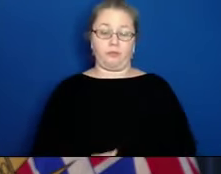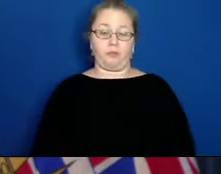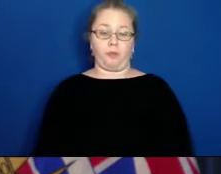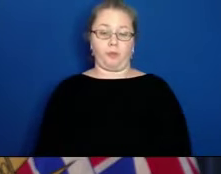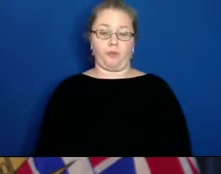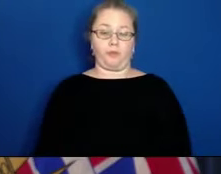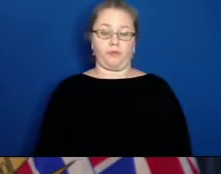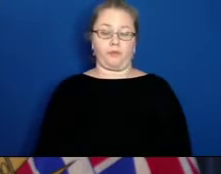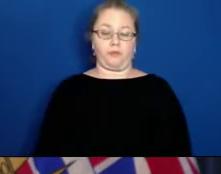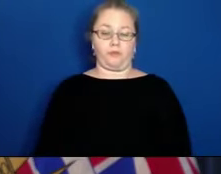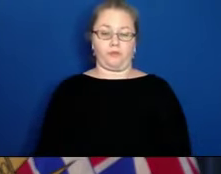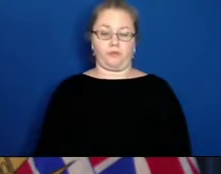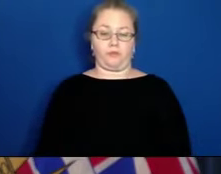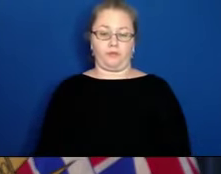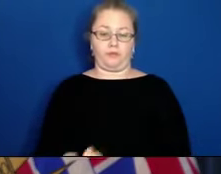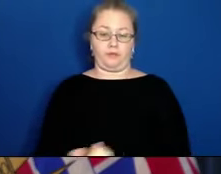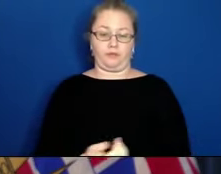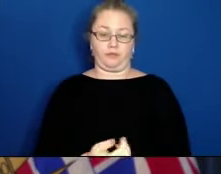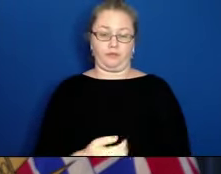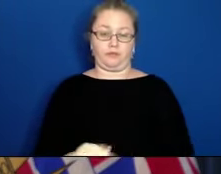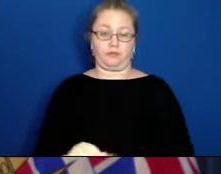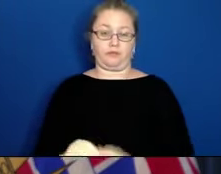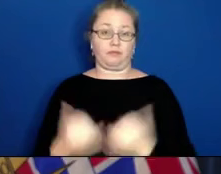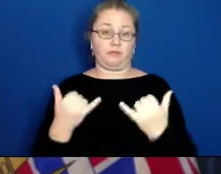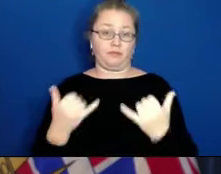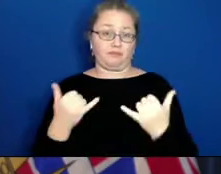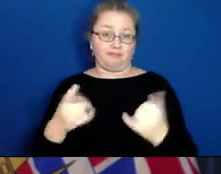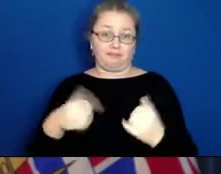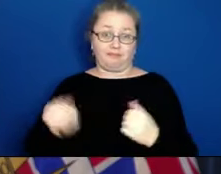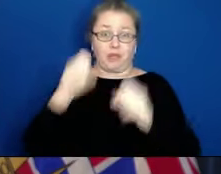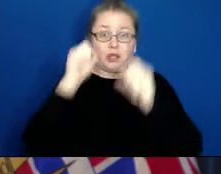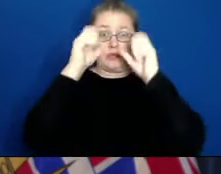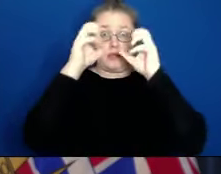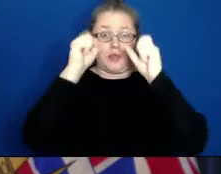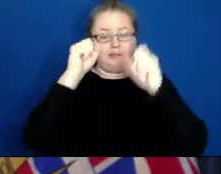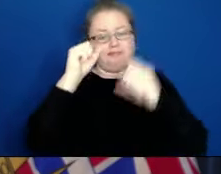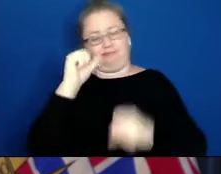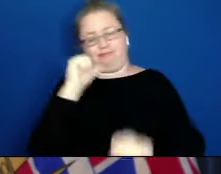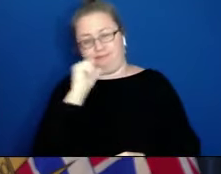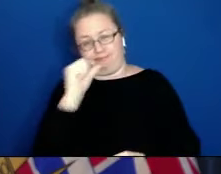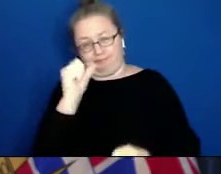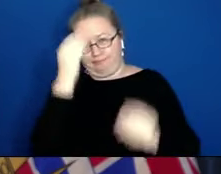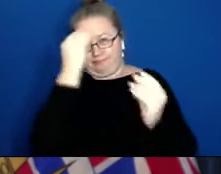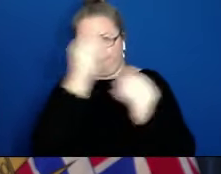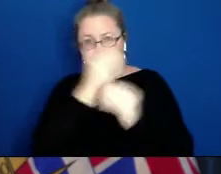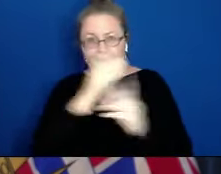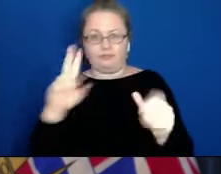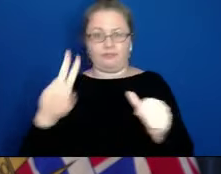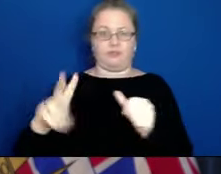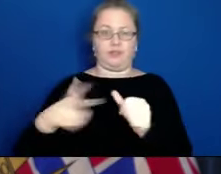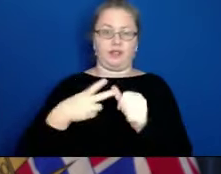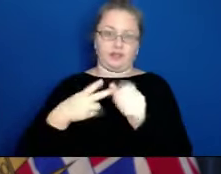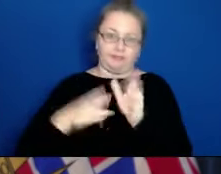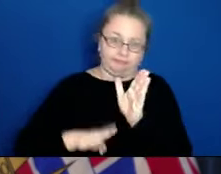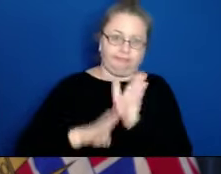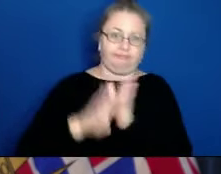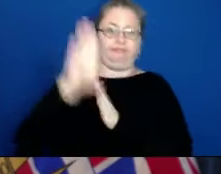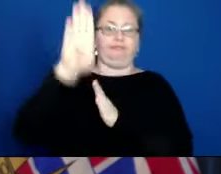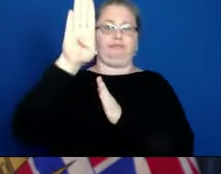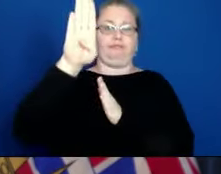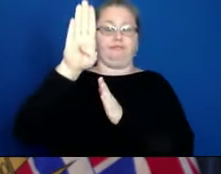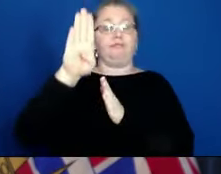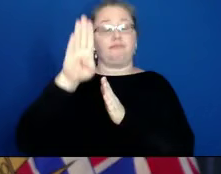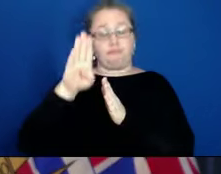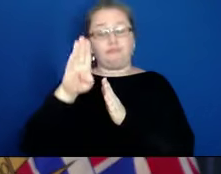So today, as is no surprise to anybody, we are in our second surge, and it is proving to be a